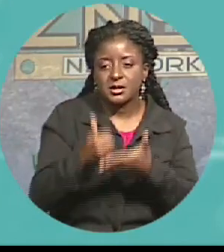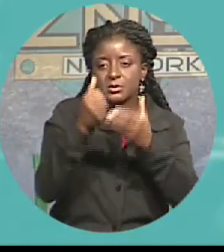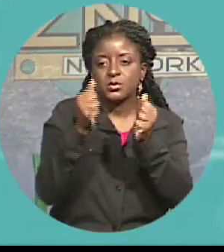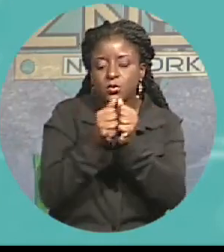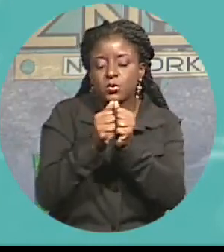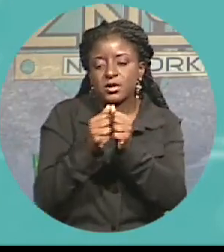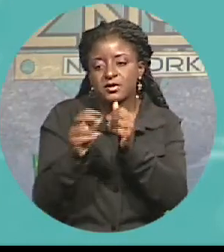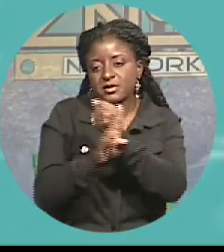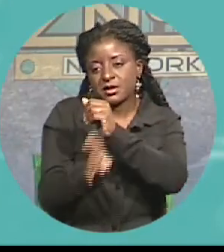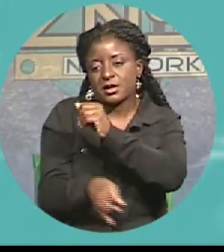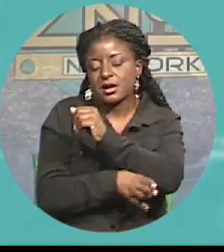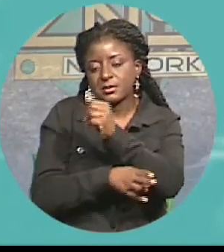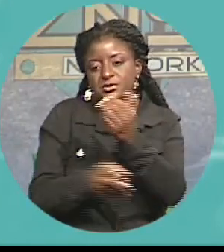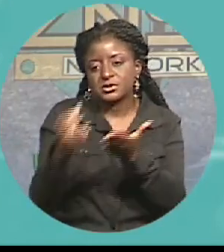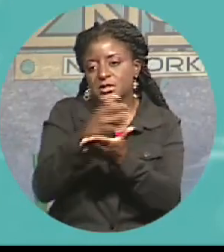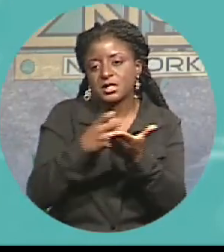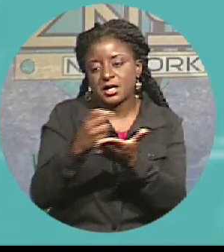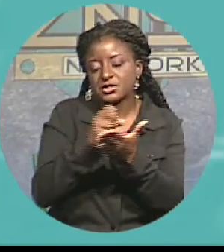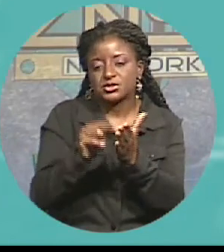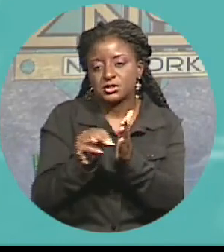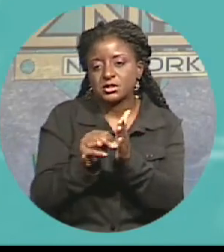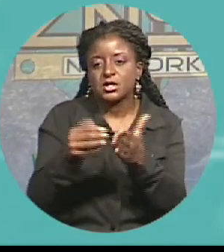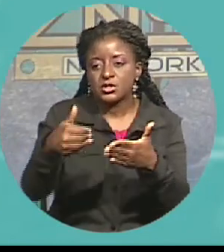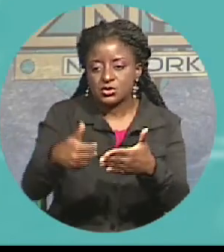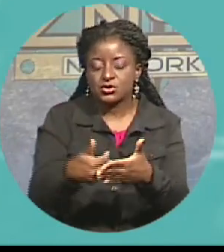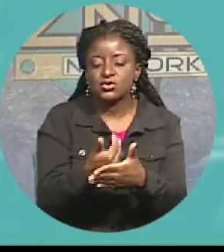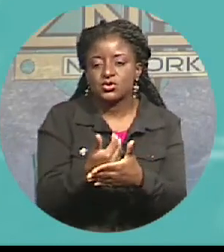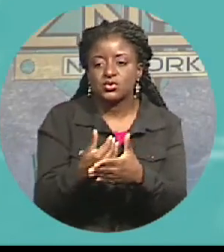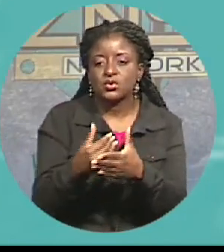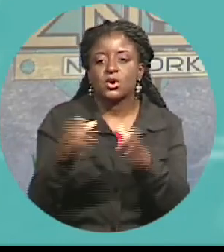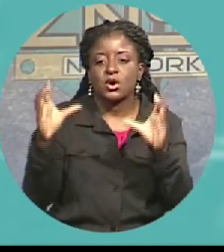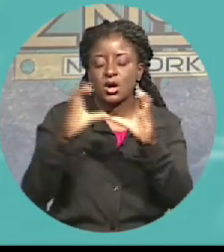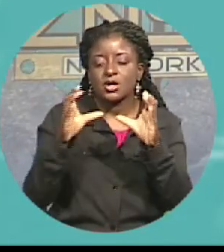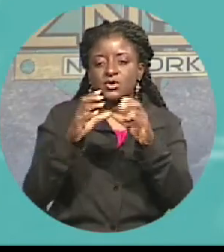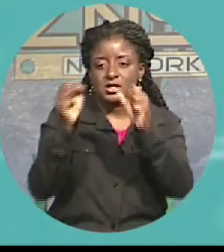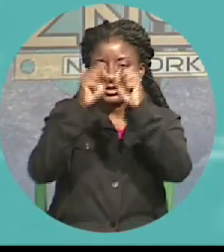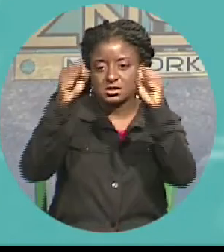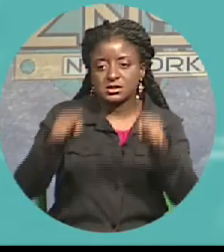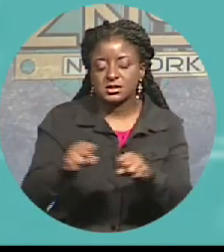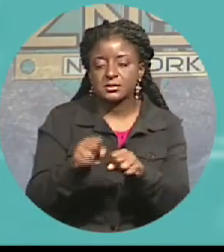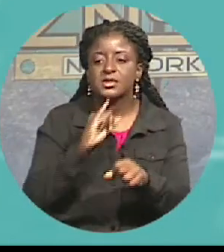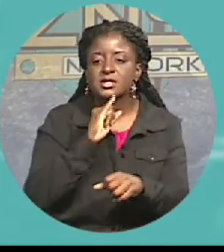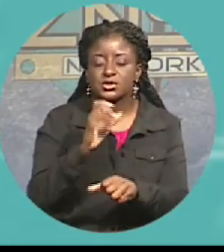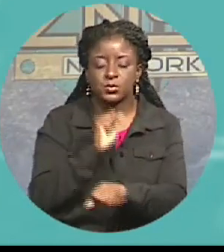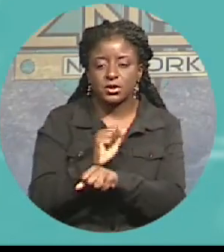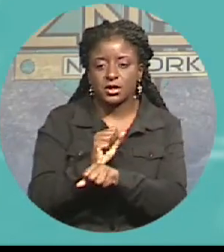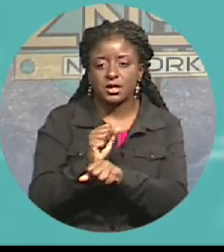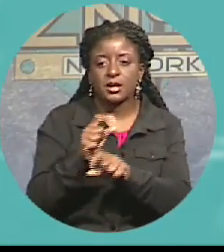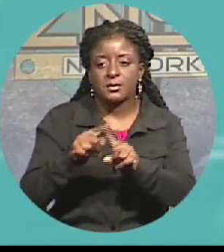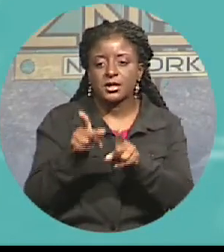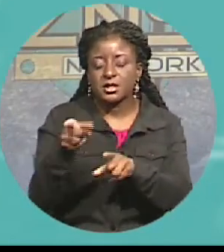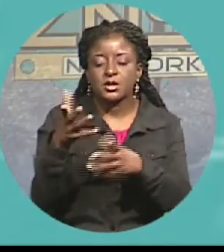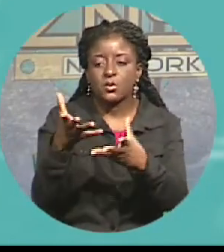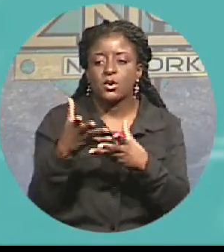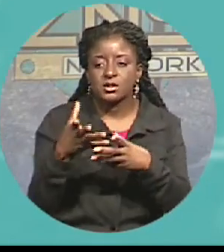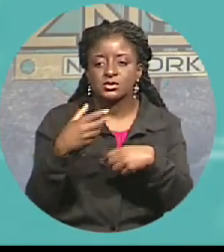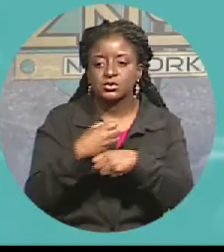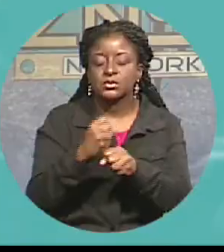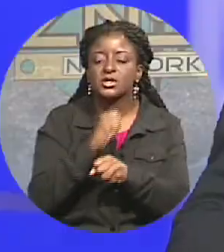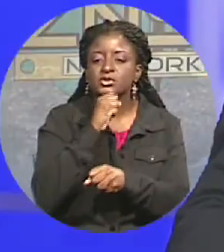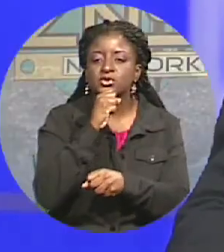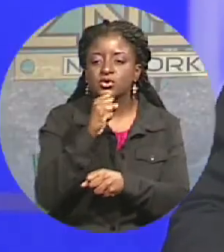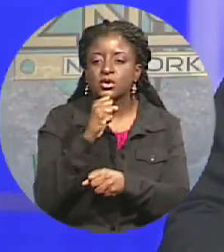streets. Now, the Environment Minister says the new contract system is working. However, he wants to ensure efficiency and